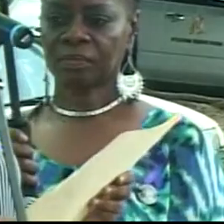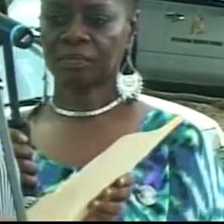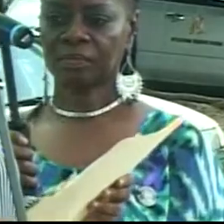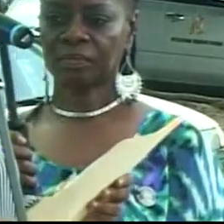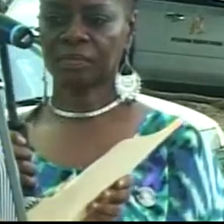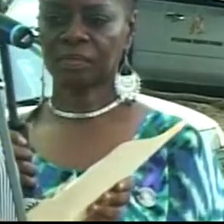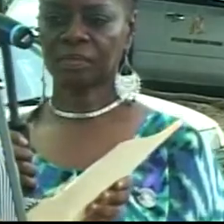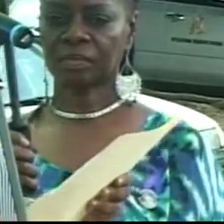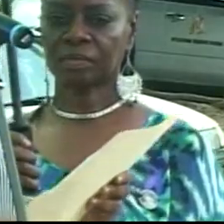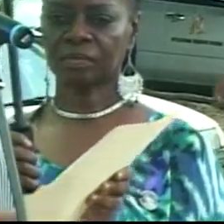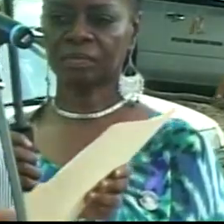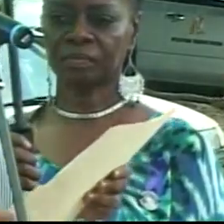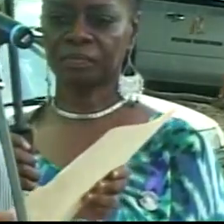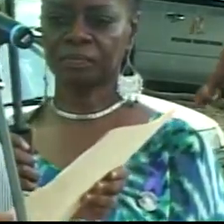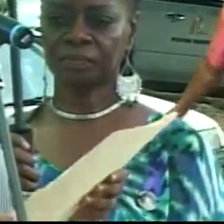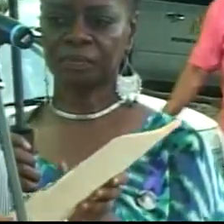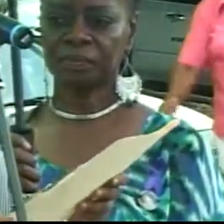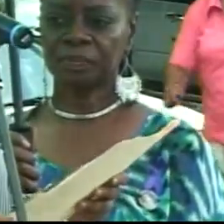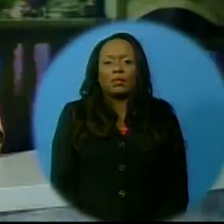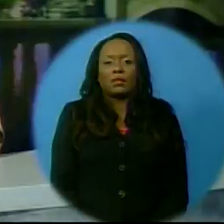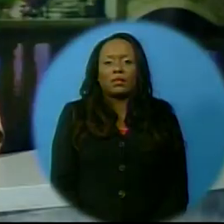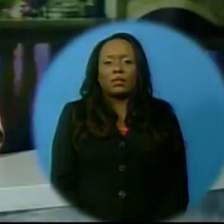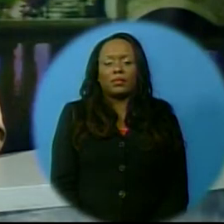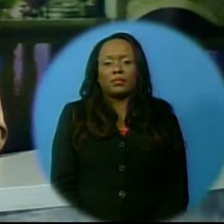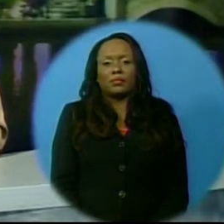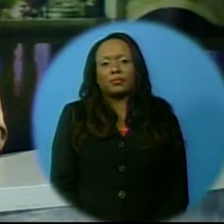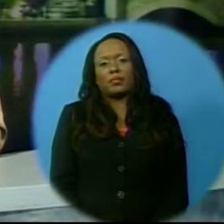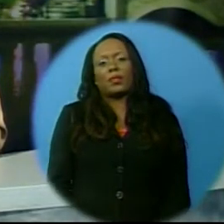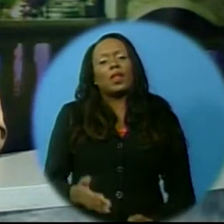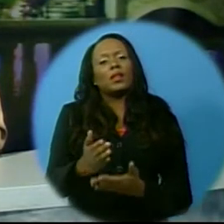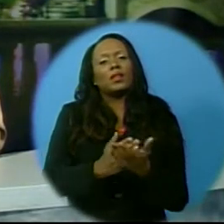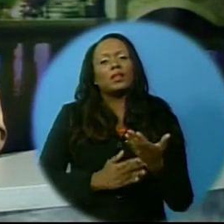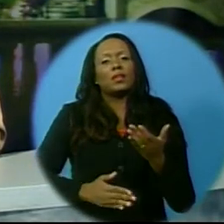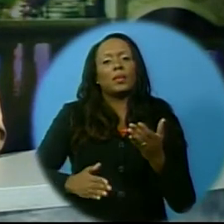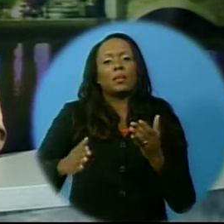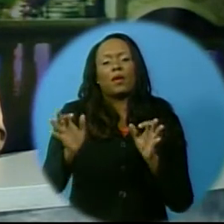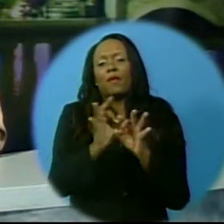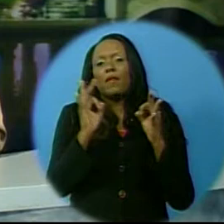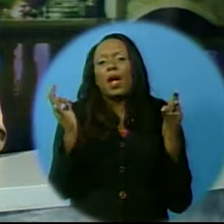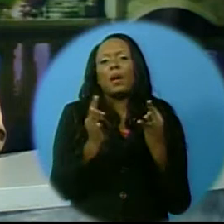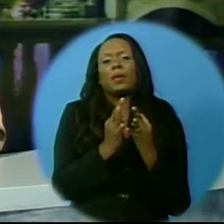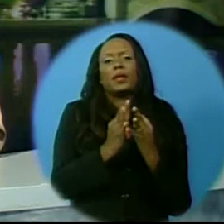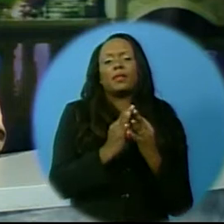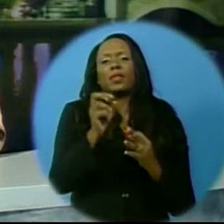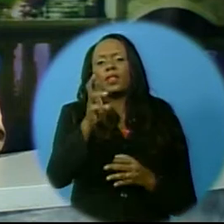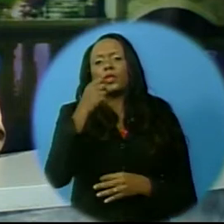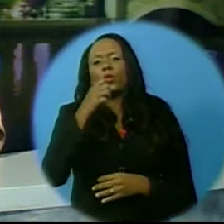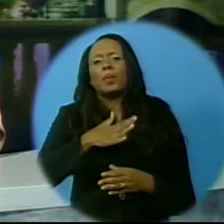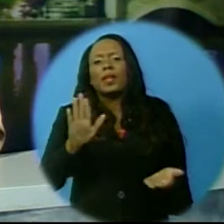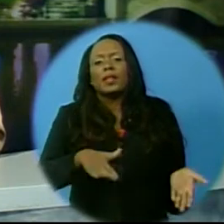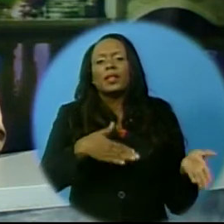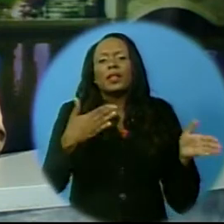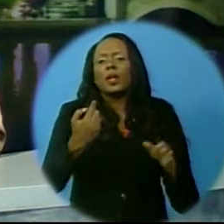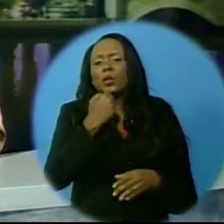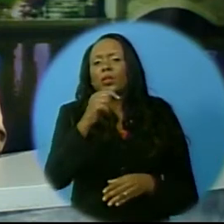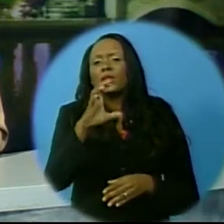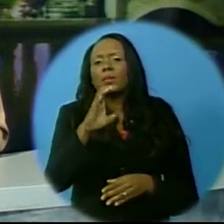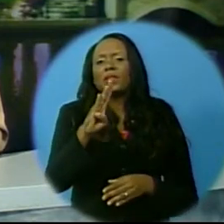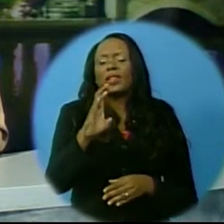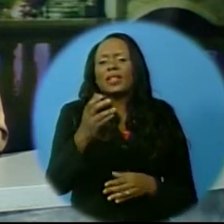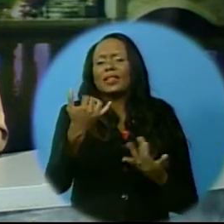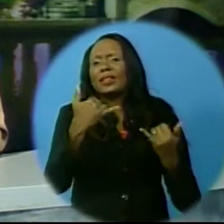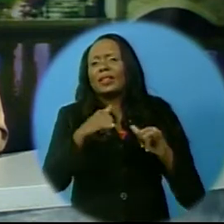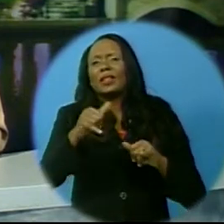wife, or the mother of their children? Meanwhile, some of the family members of the six young women told CBC